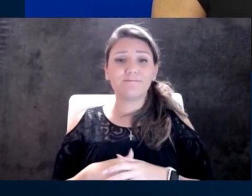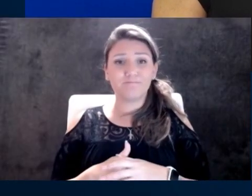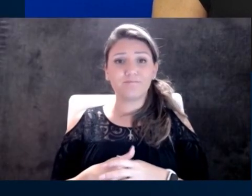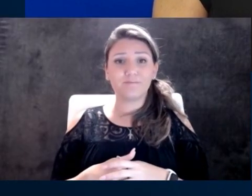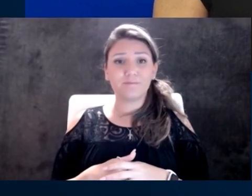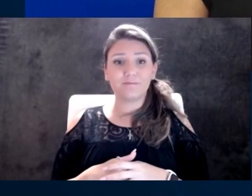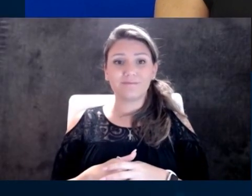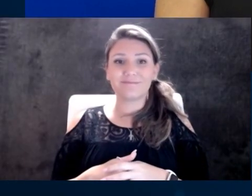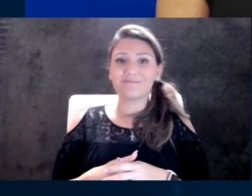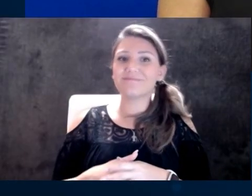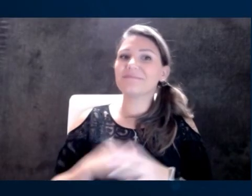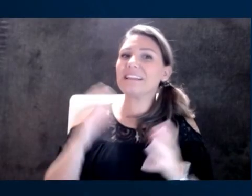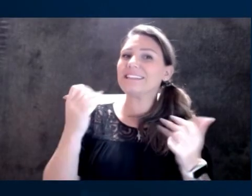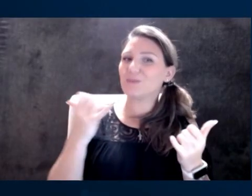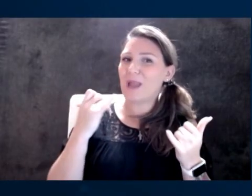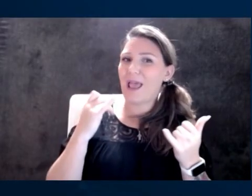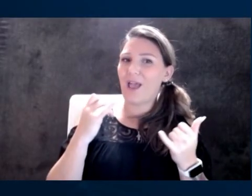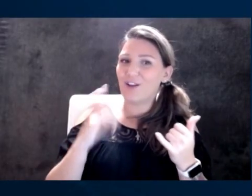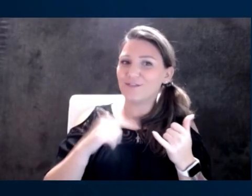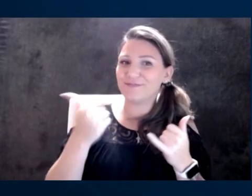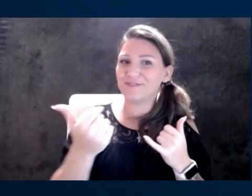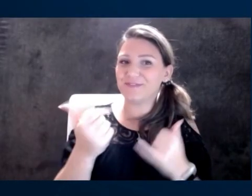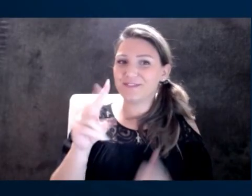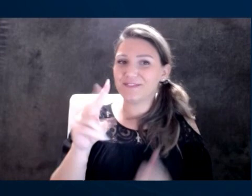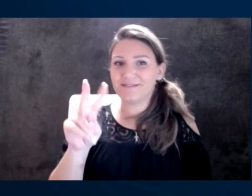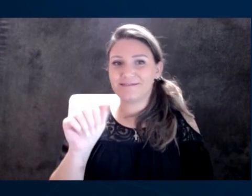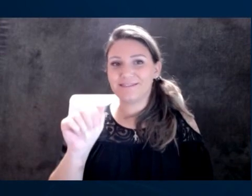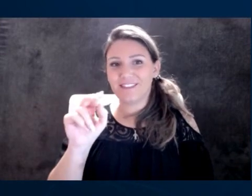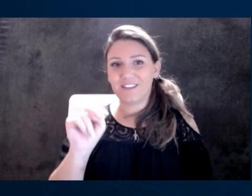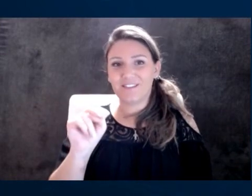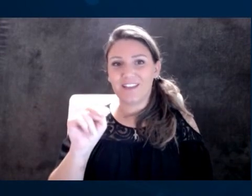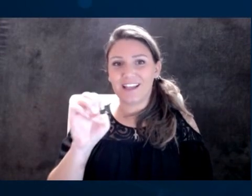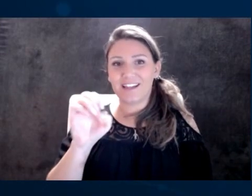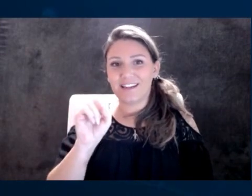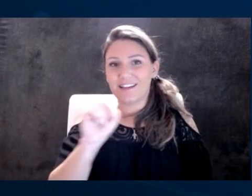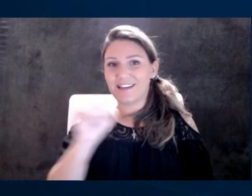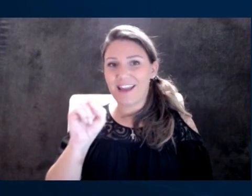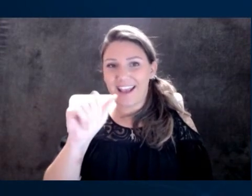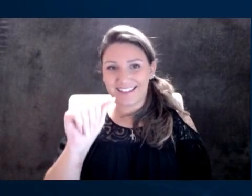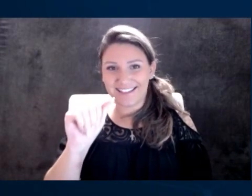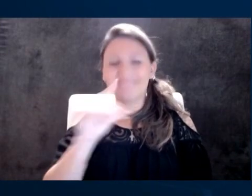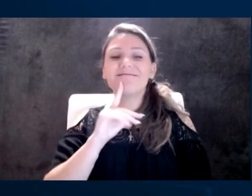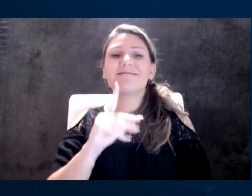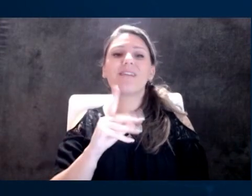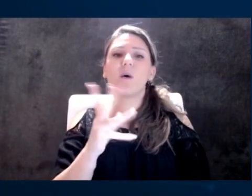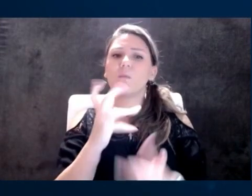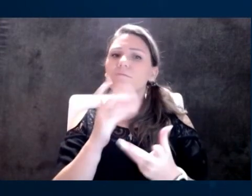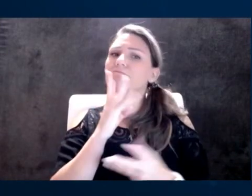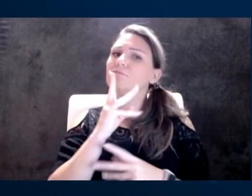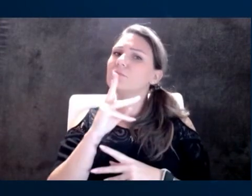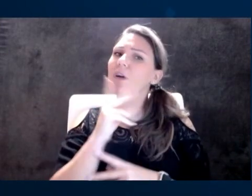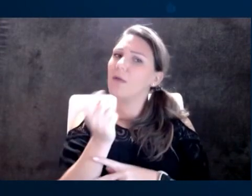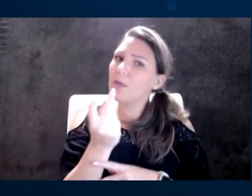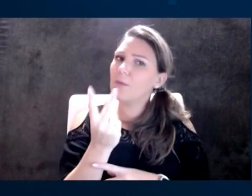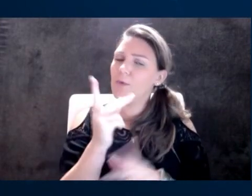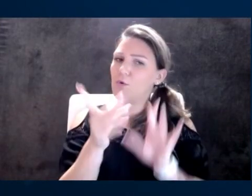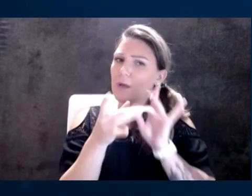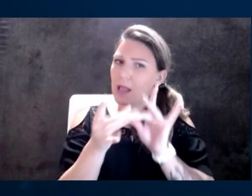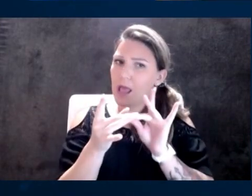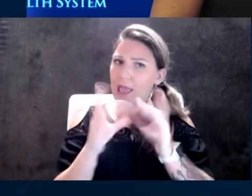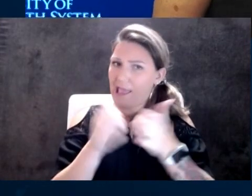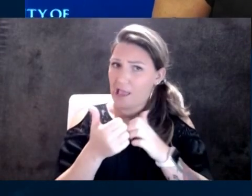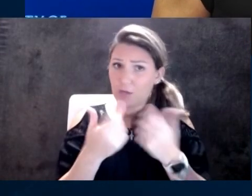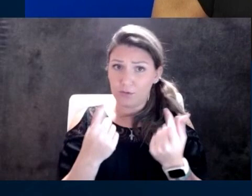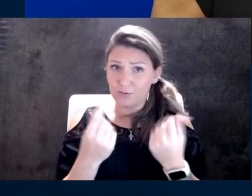want to turn now to Vanessa, and I just want to talk to you a little bit about just how you're doing today. Tell us a little, get us up to speed